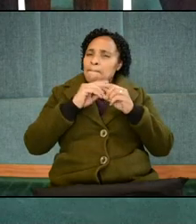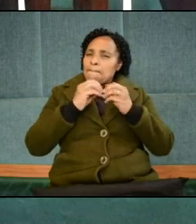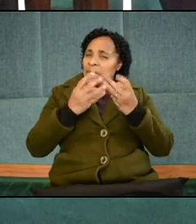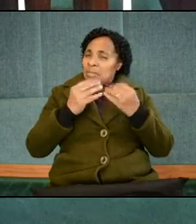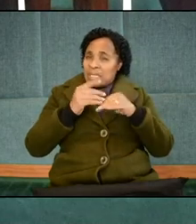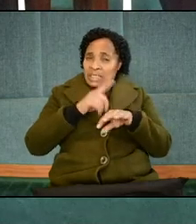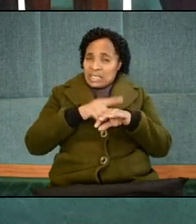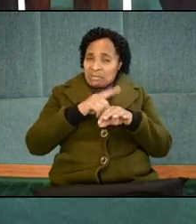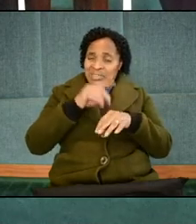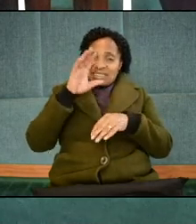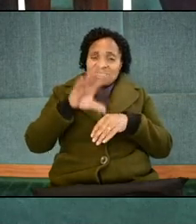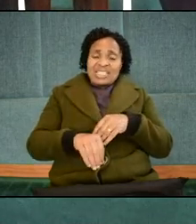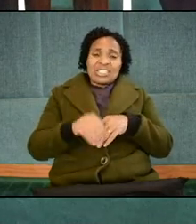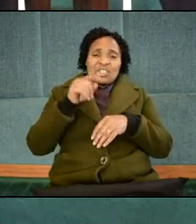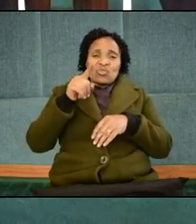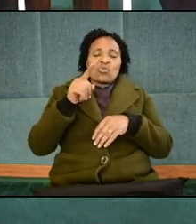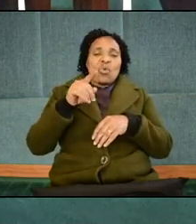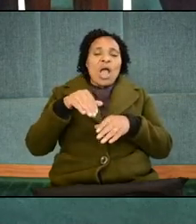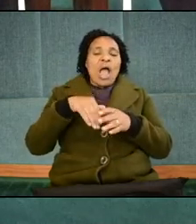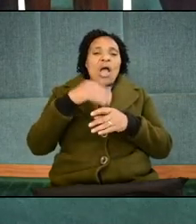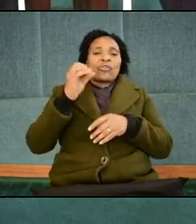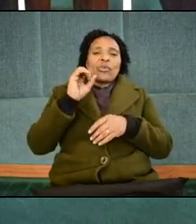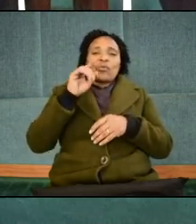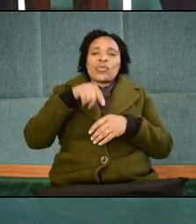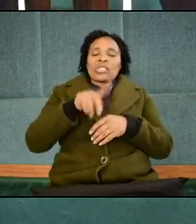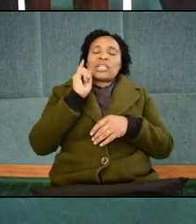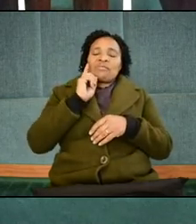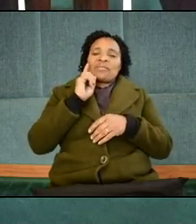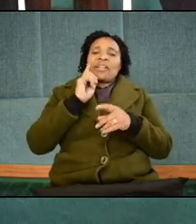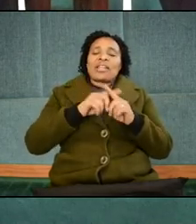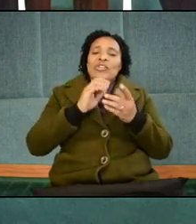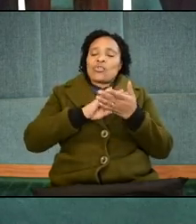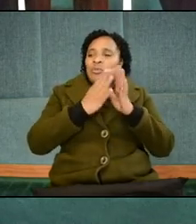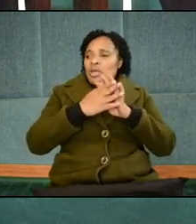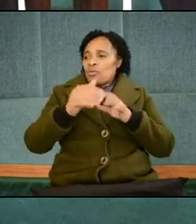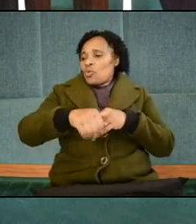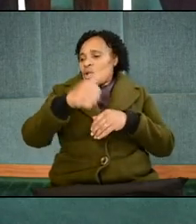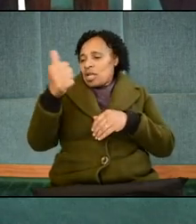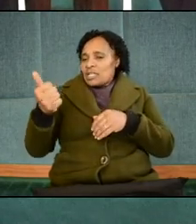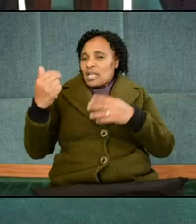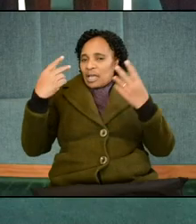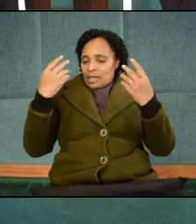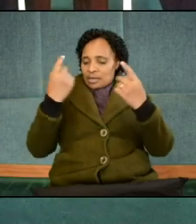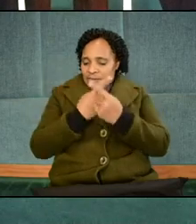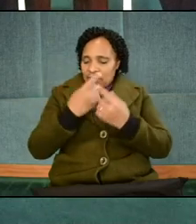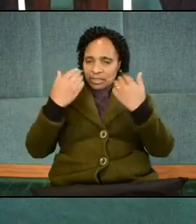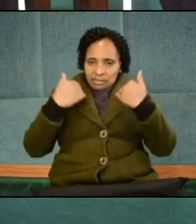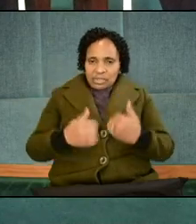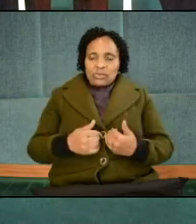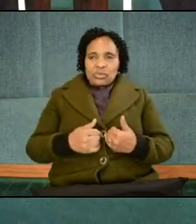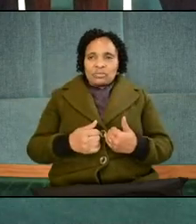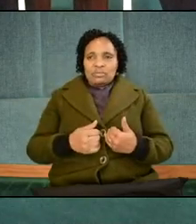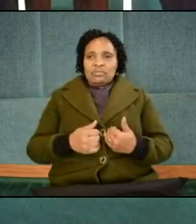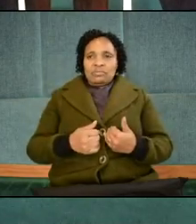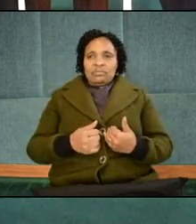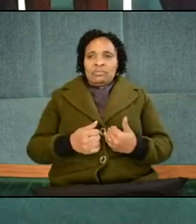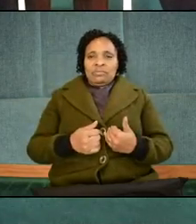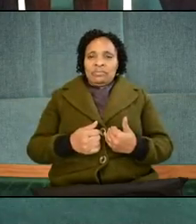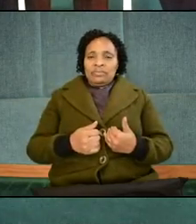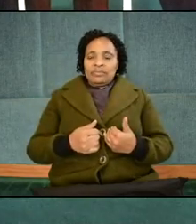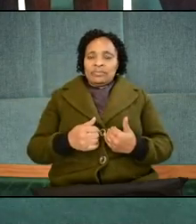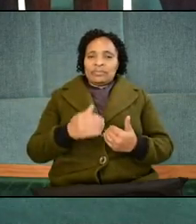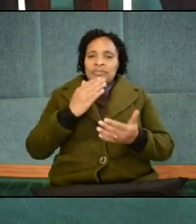takes the you out of yourself, and mm-hmm. you now become another totally different person whom you're not. True.